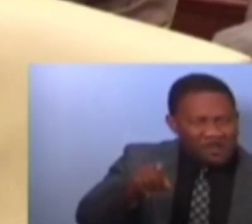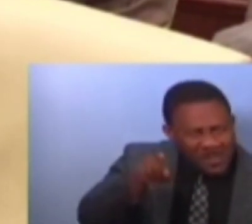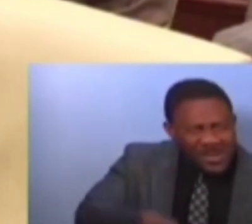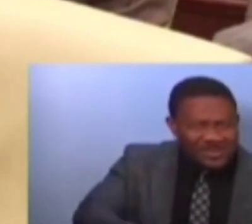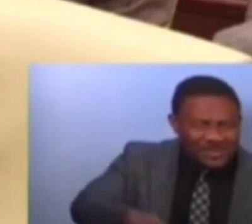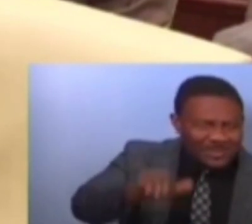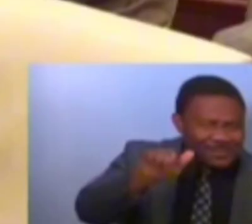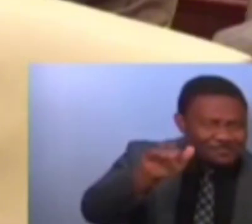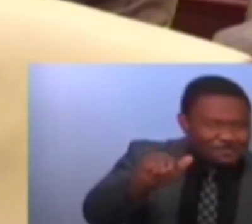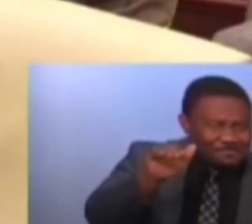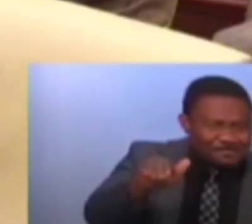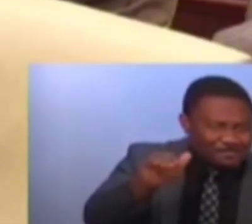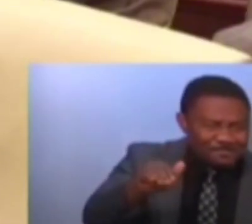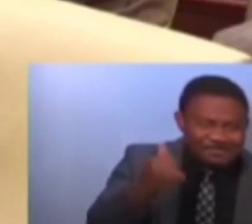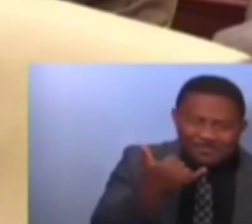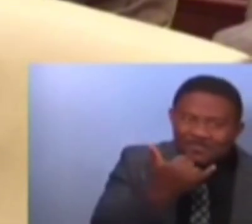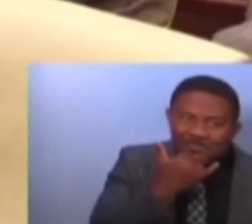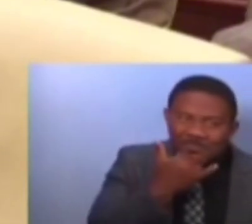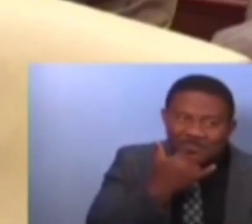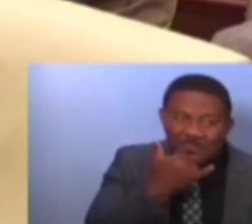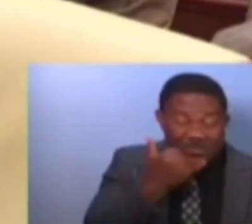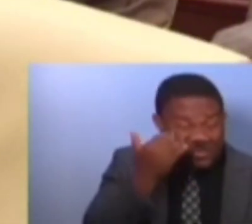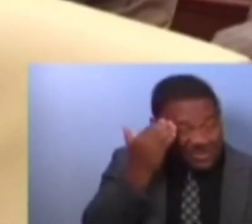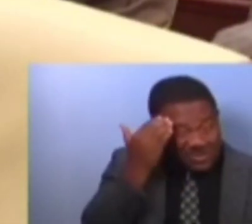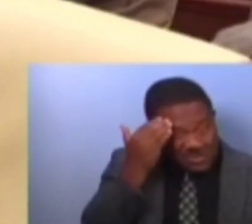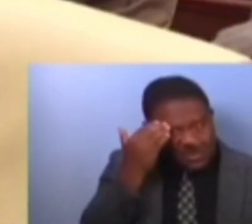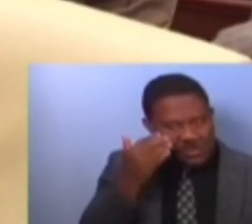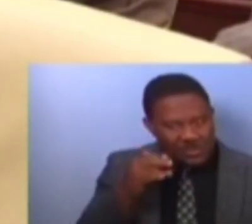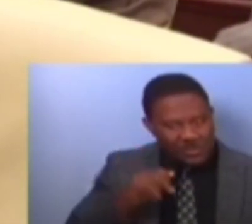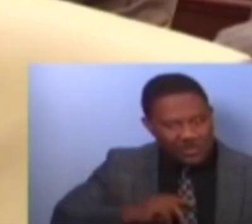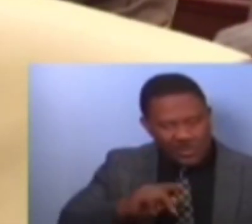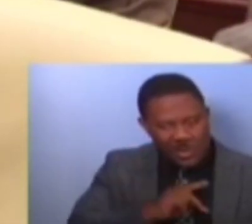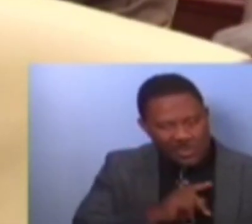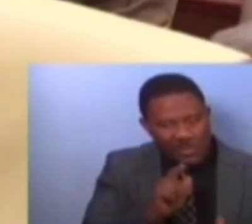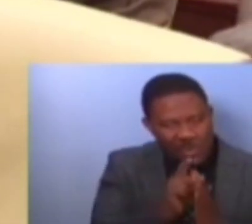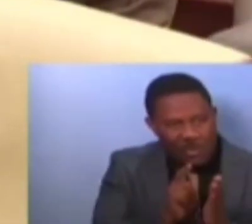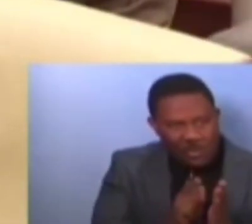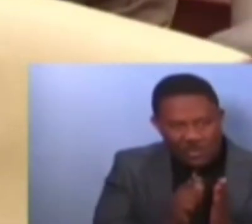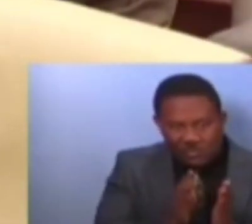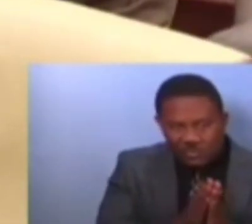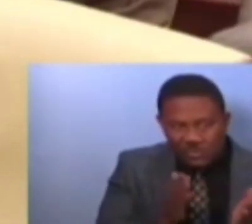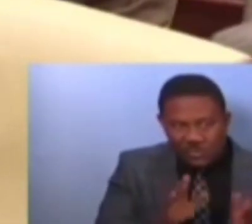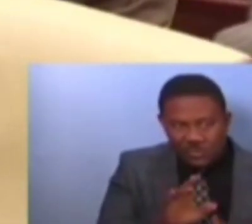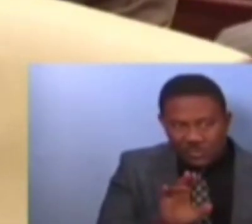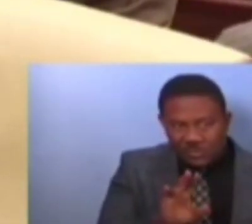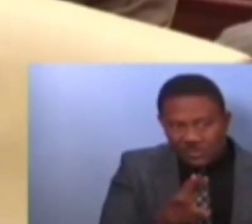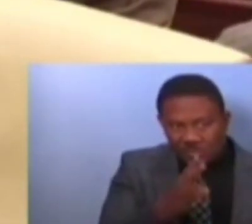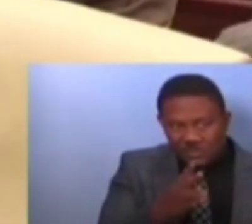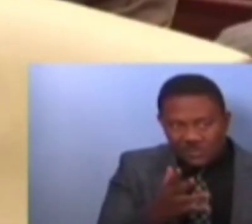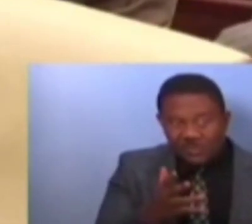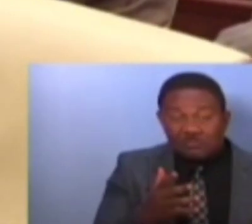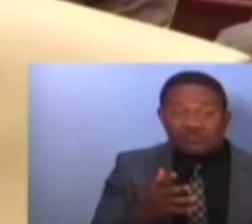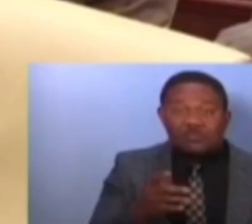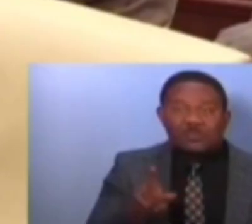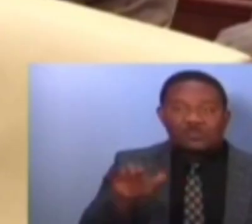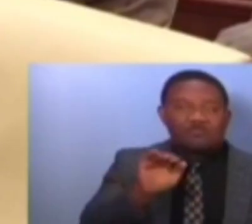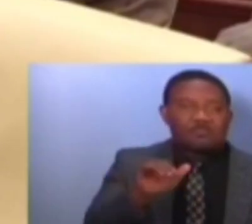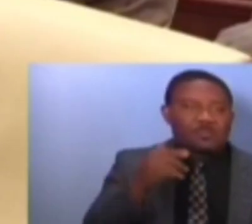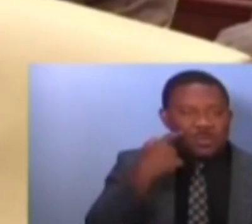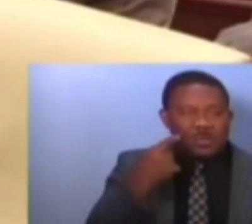attention. Aside Order 7, I want to refer the minority leader to our standing